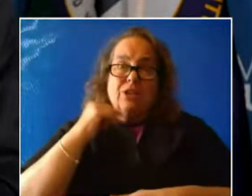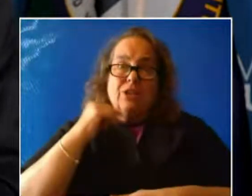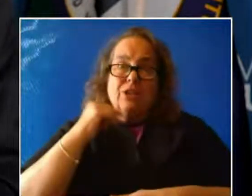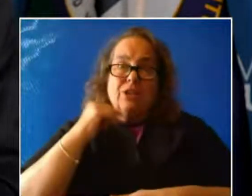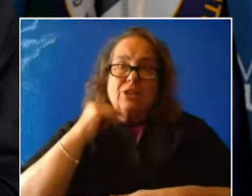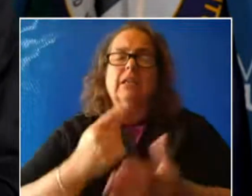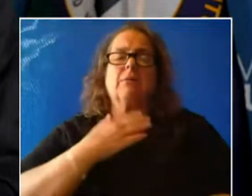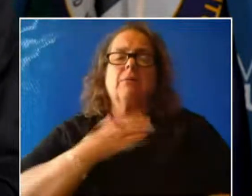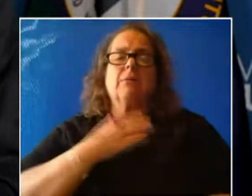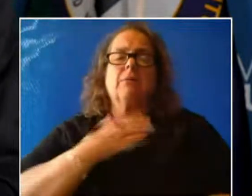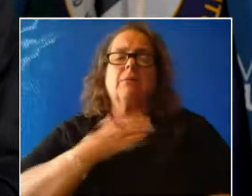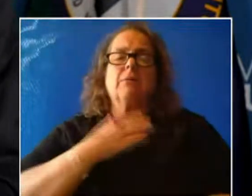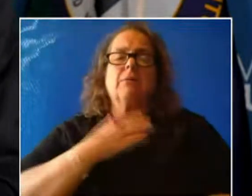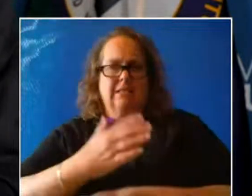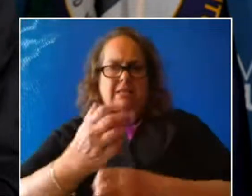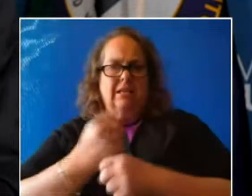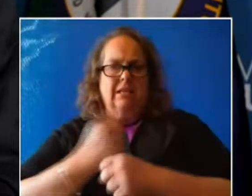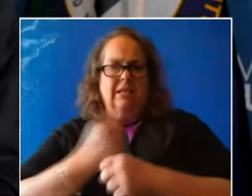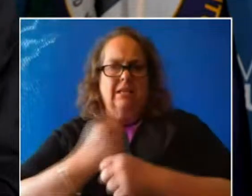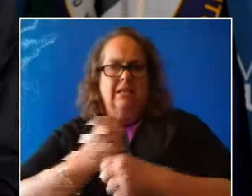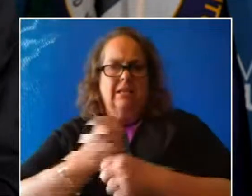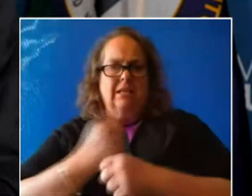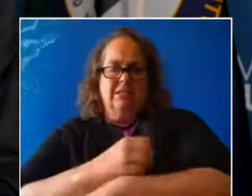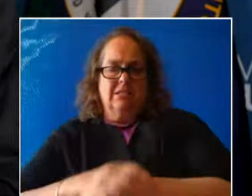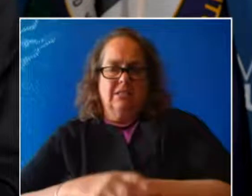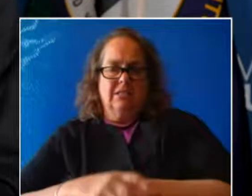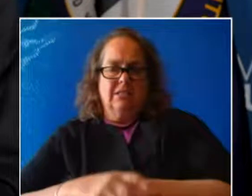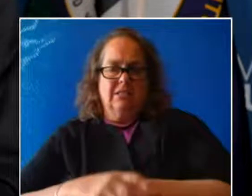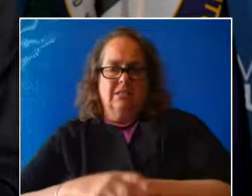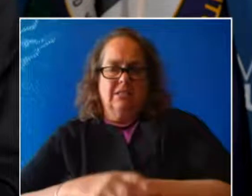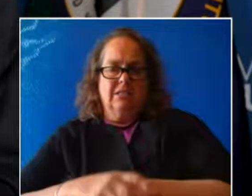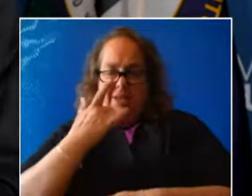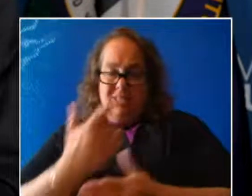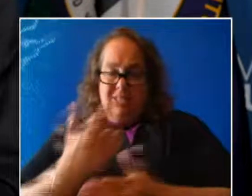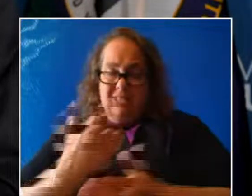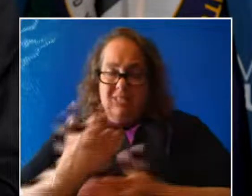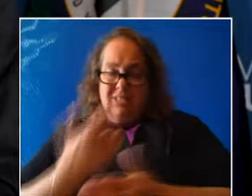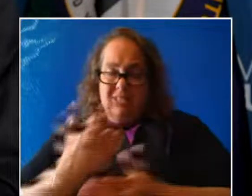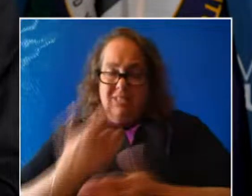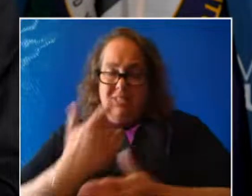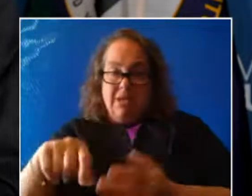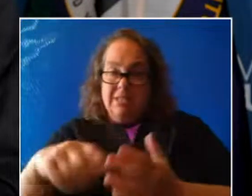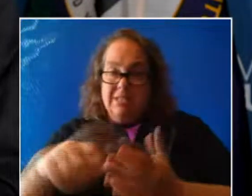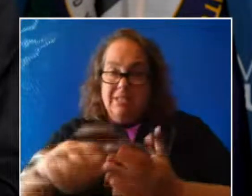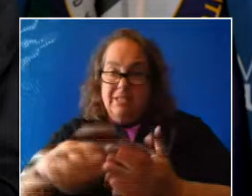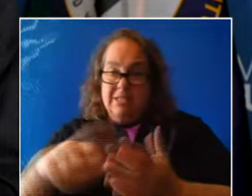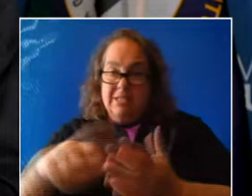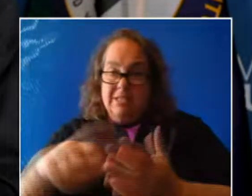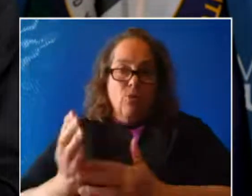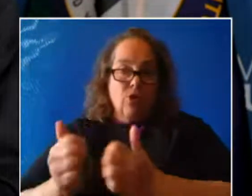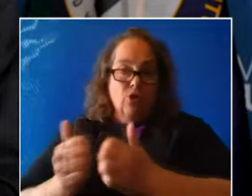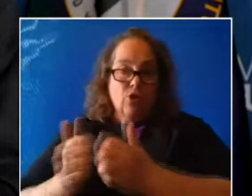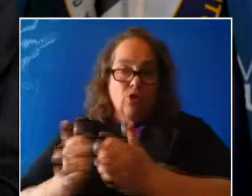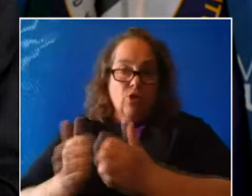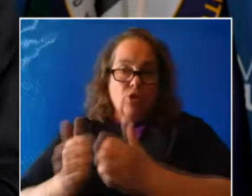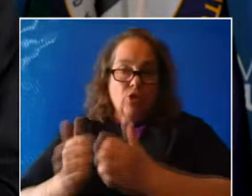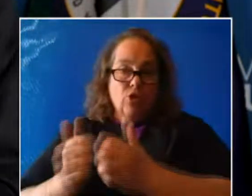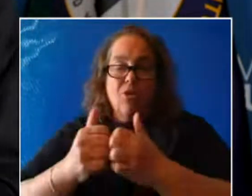vaccine because, again, we got to get through this together, and it doesn't care what party we're in.